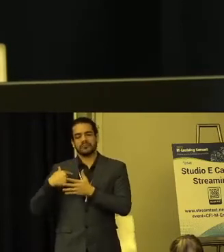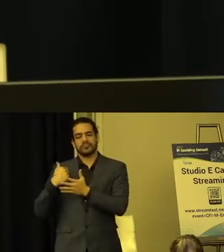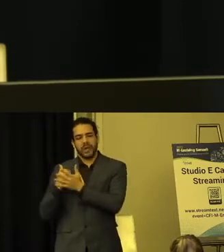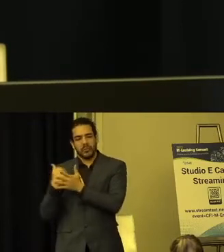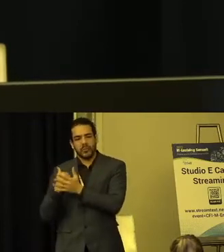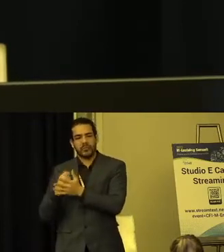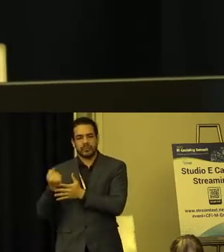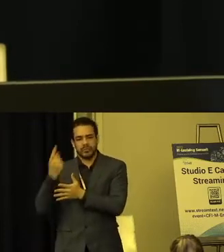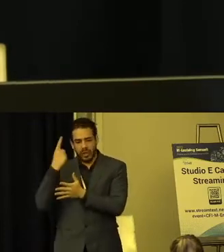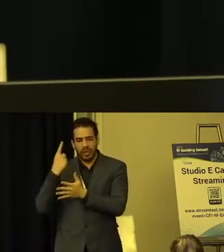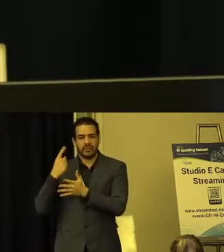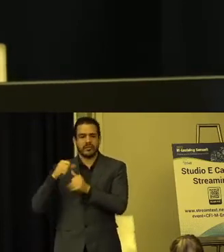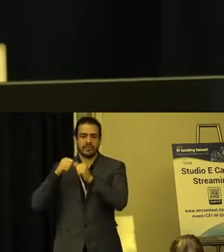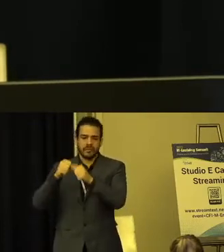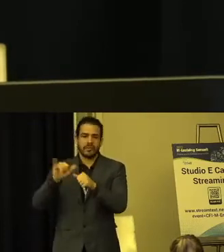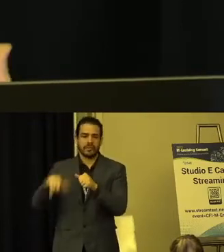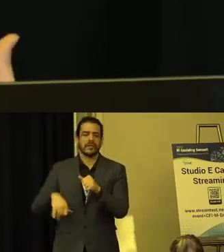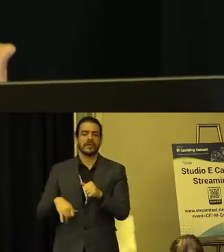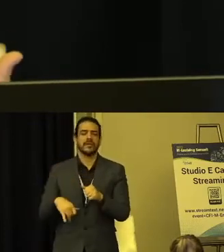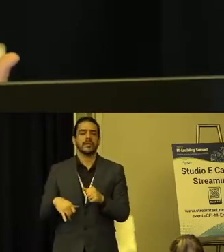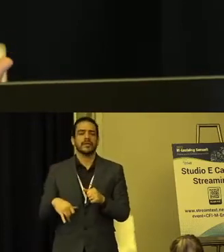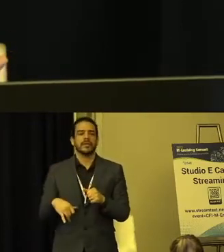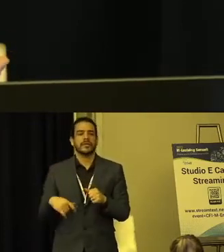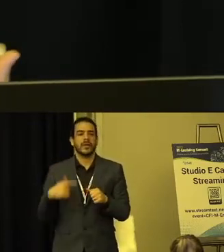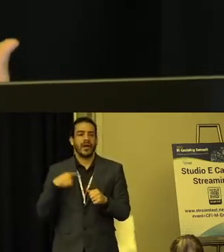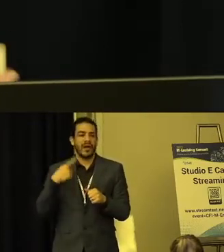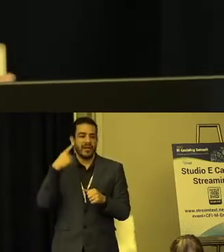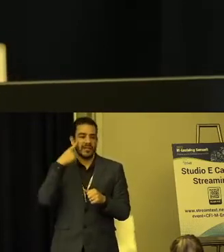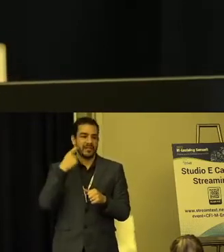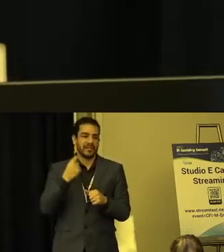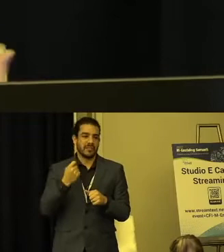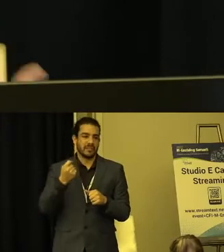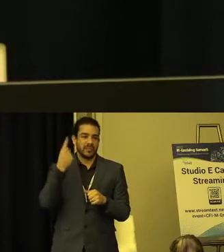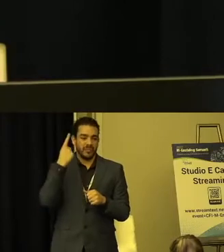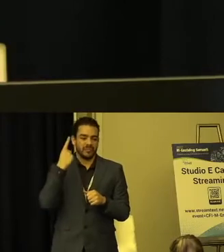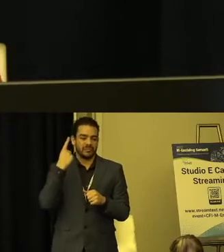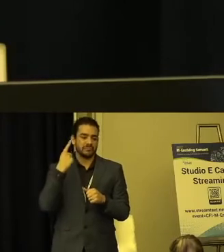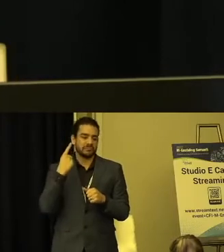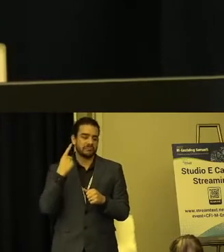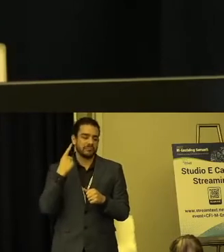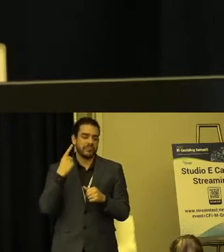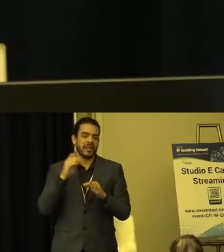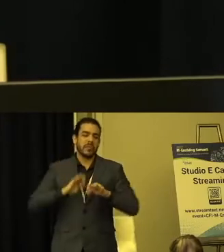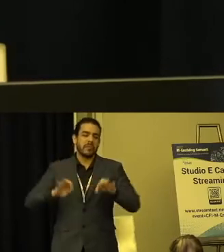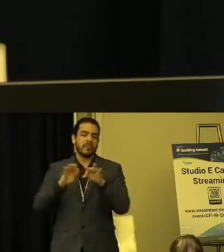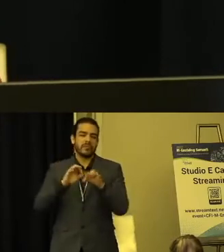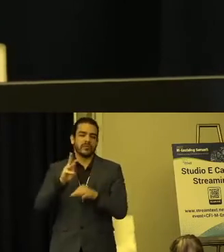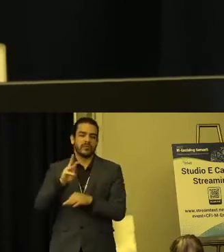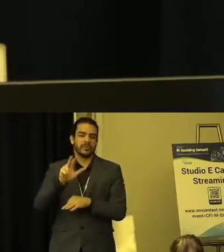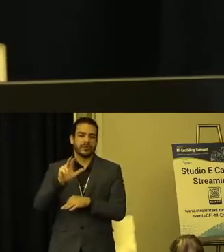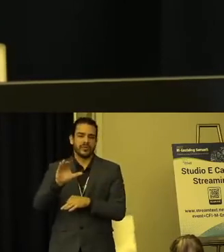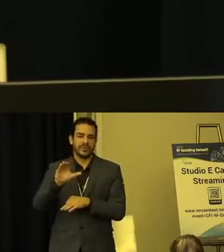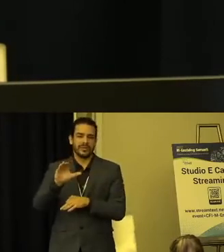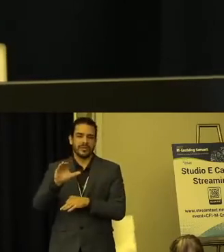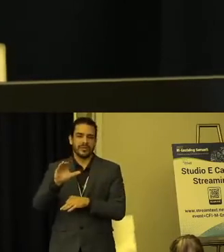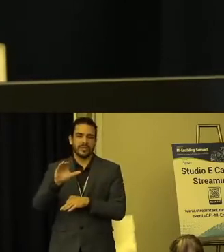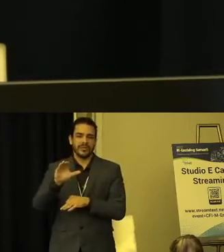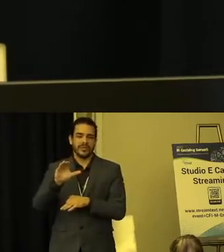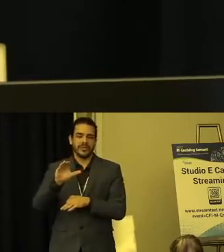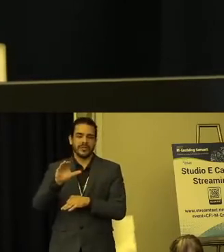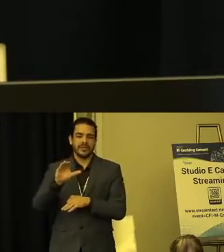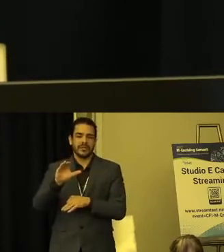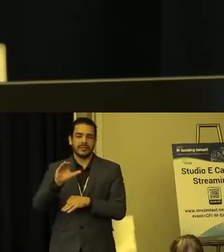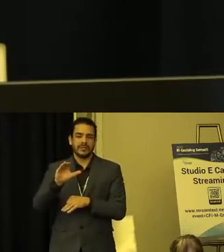it's very important that W3C try to do more to normalize and bring more member funding to